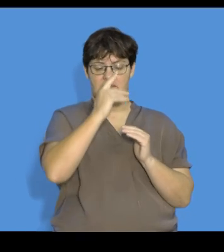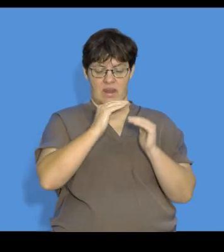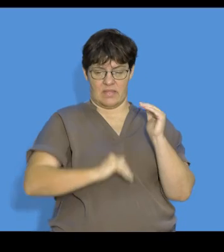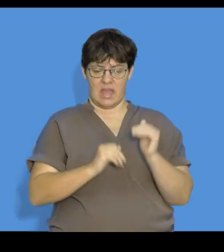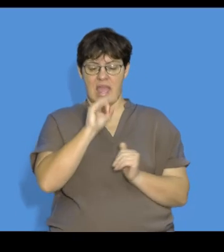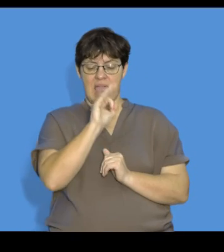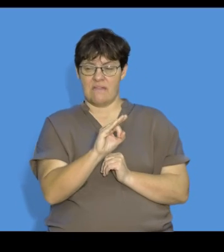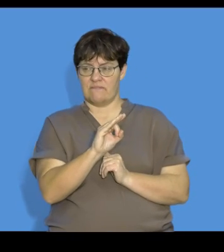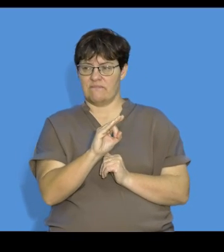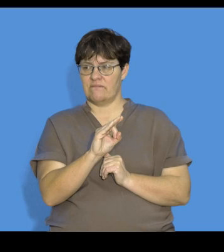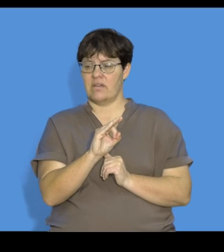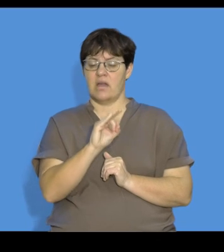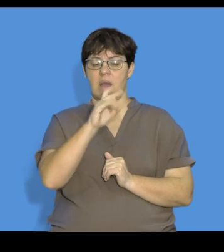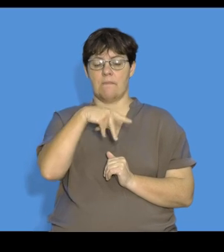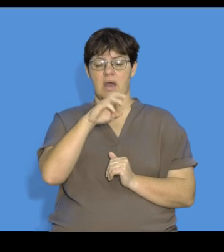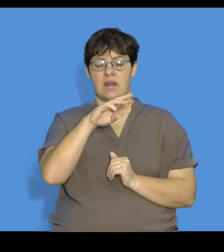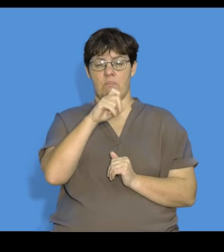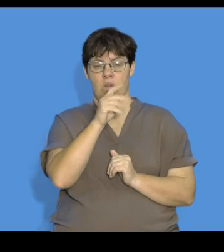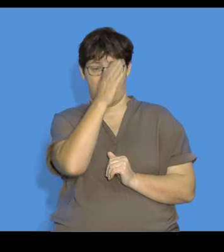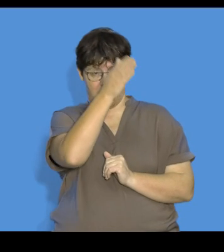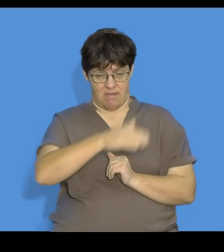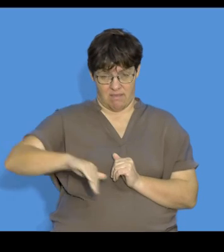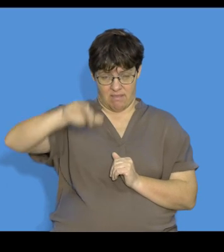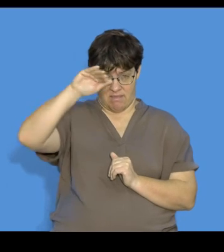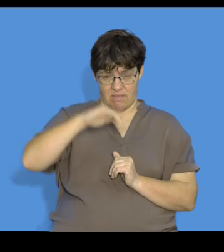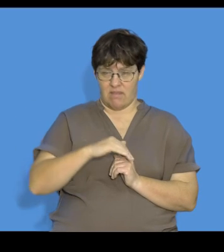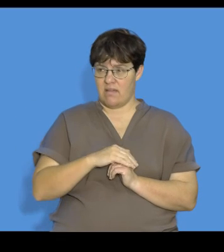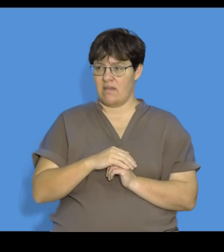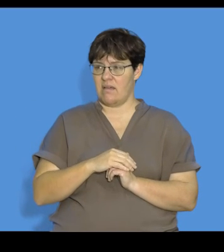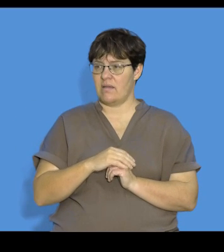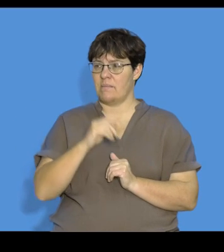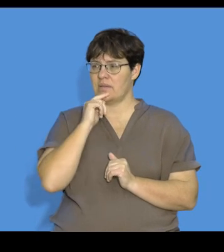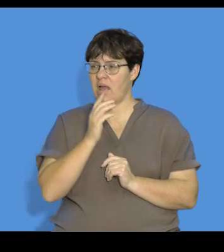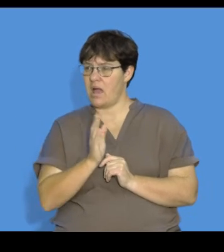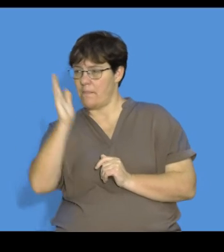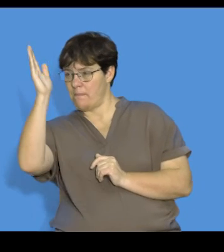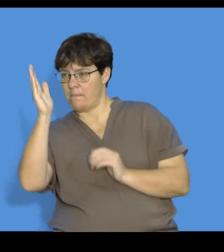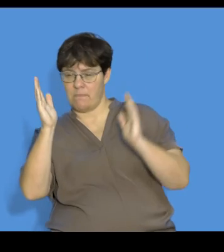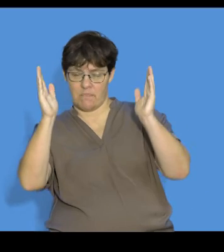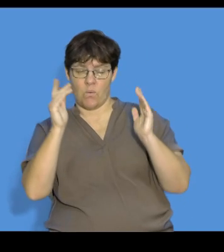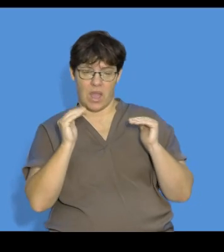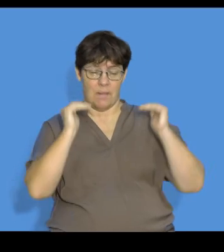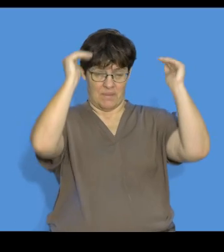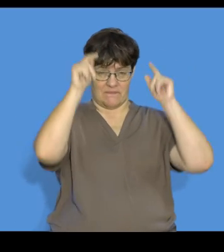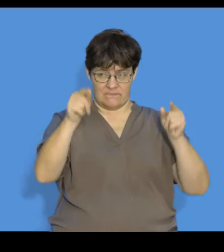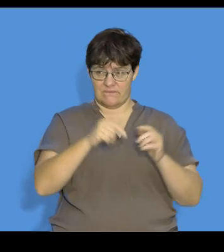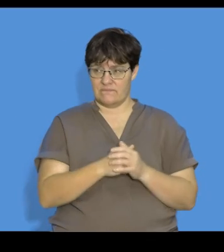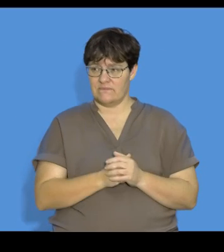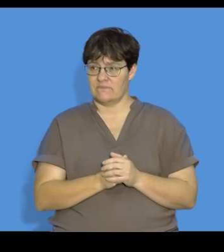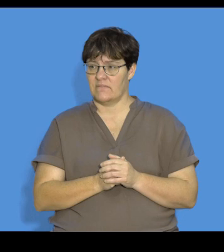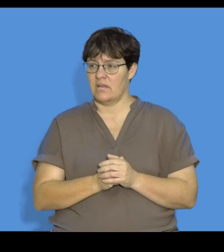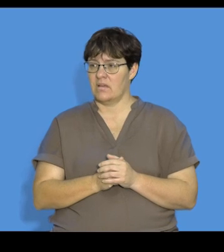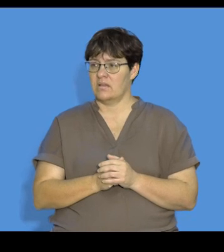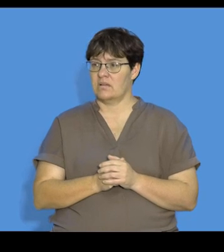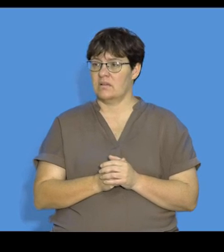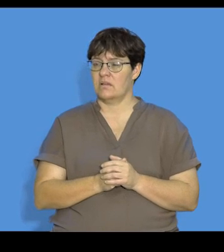the other. So my f will be the parabola. For the parabola to be above, it's that arm there and it's that arm